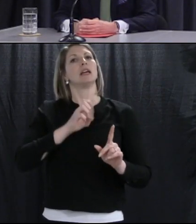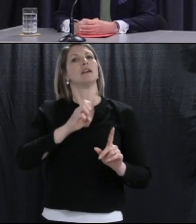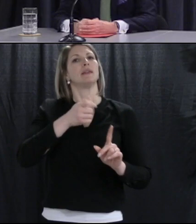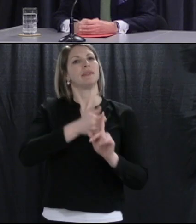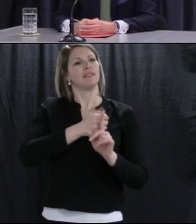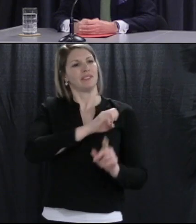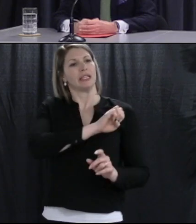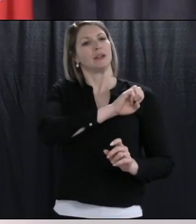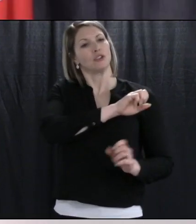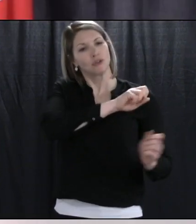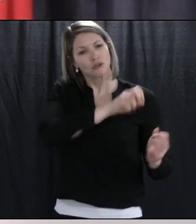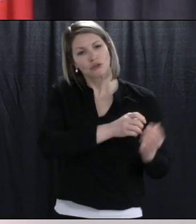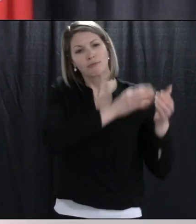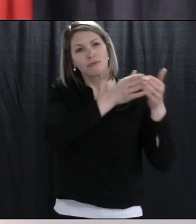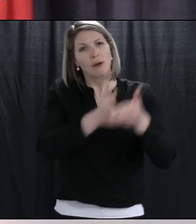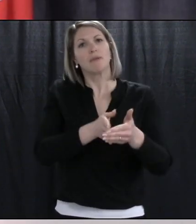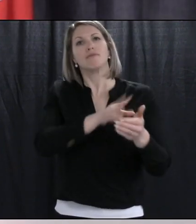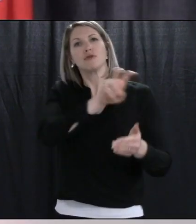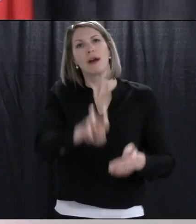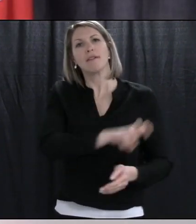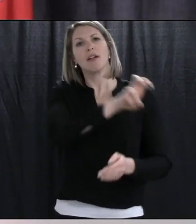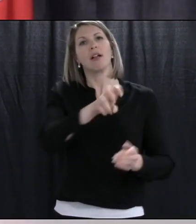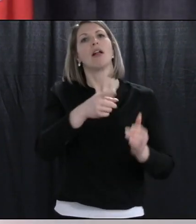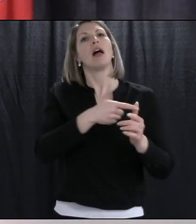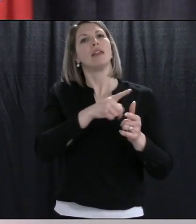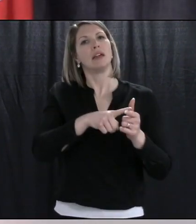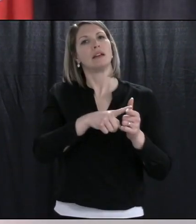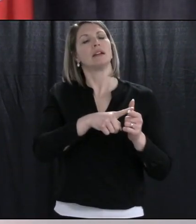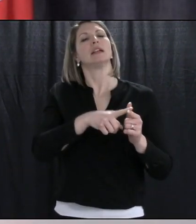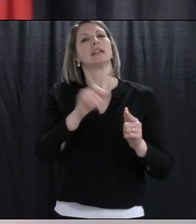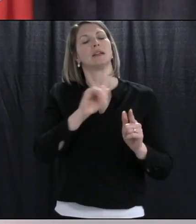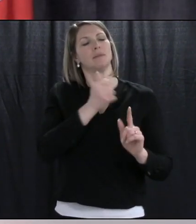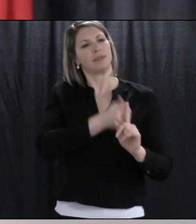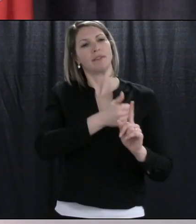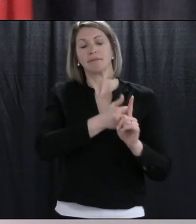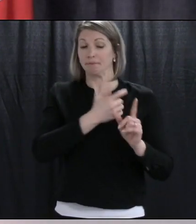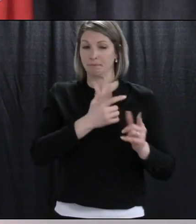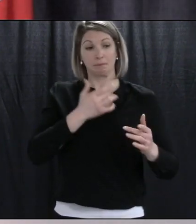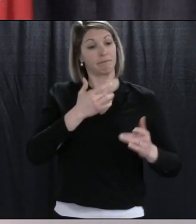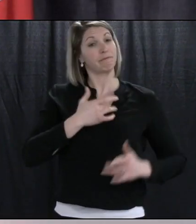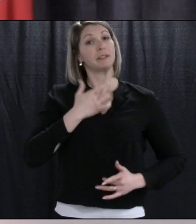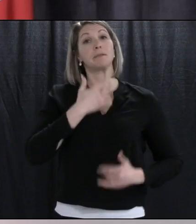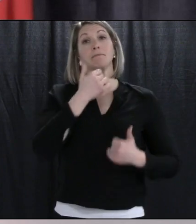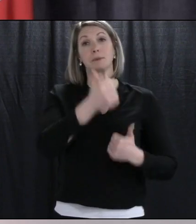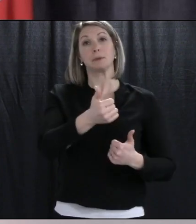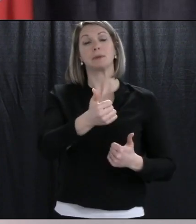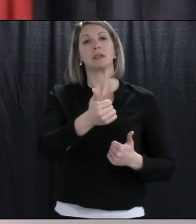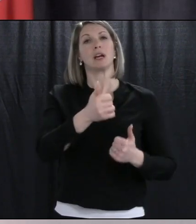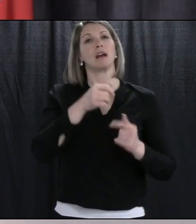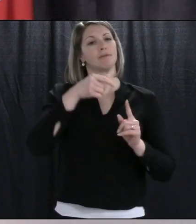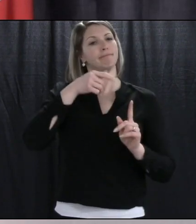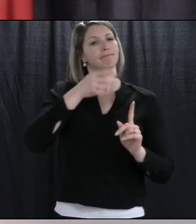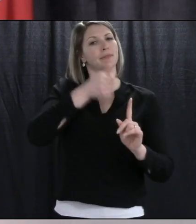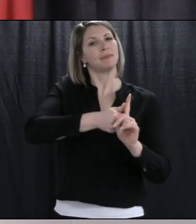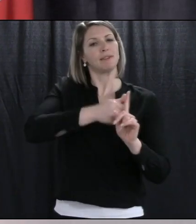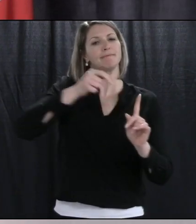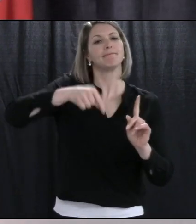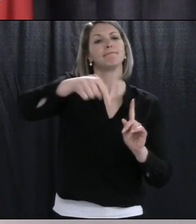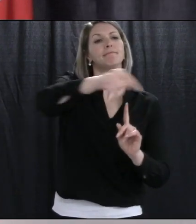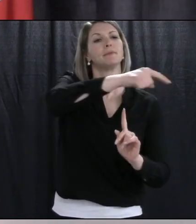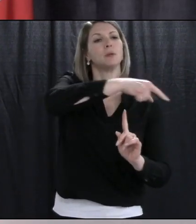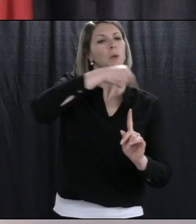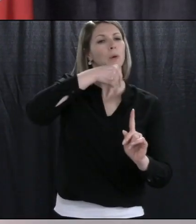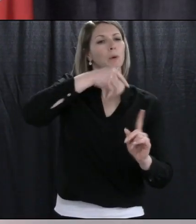at home. He has mild symptoms and is doing well. Contact tracing has been initiated and all